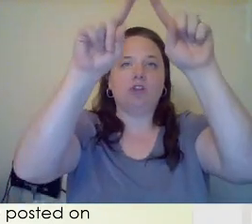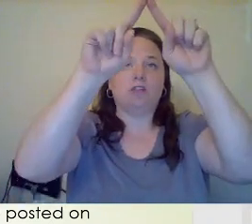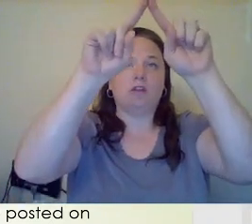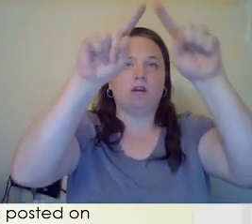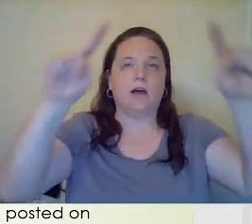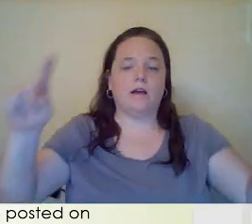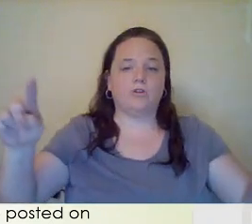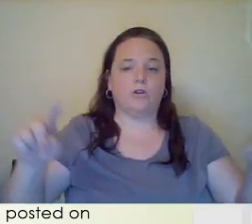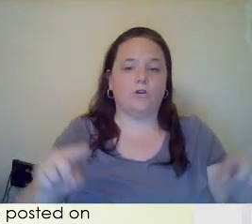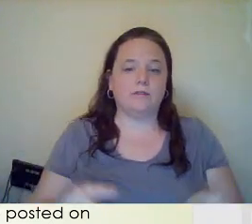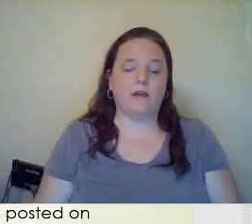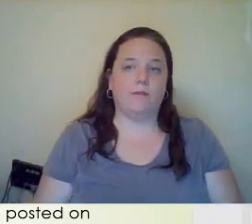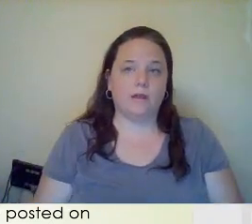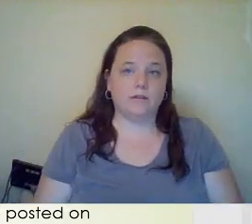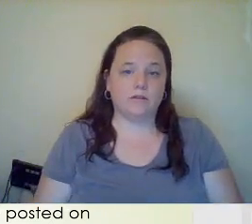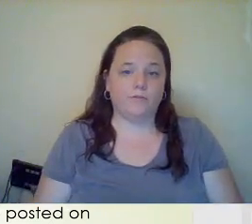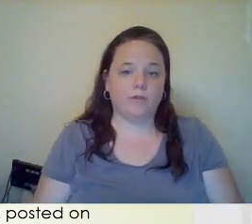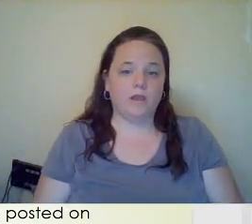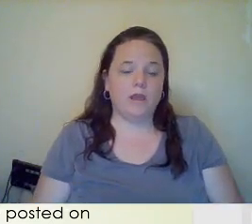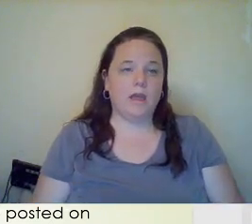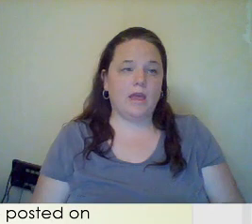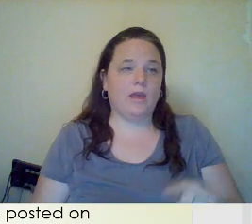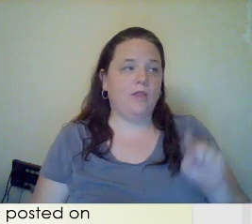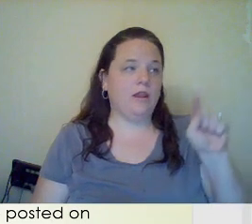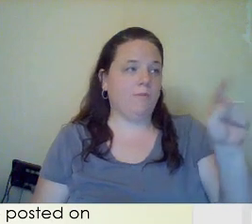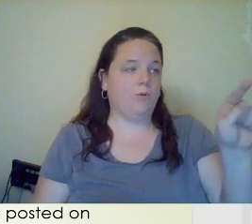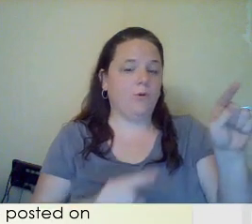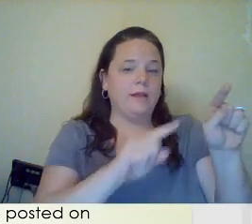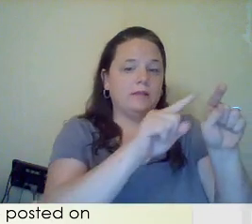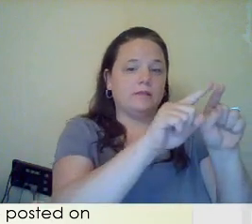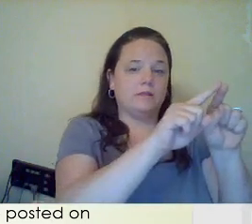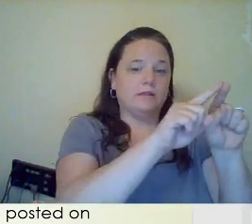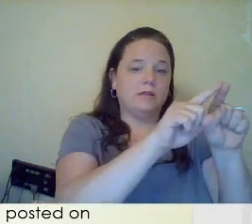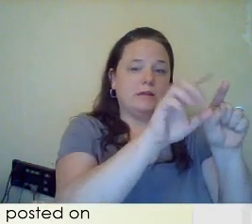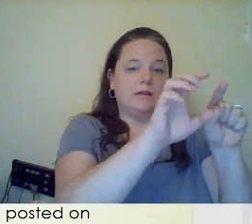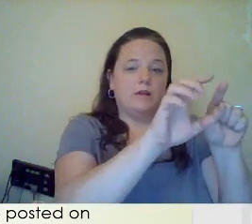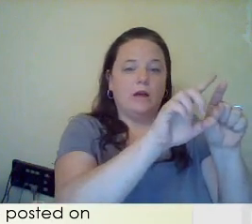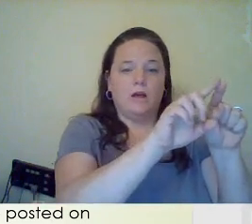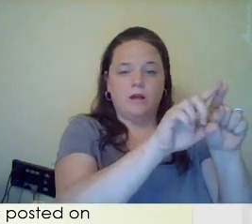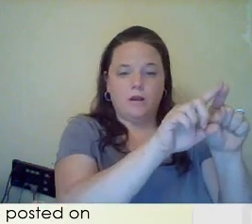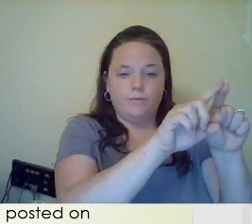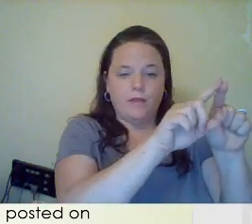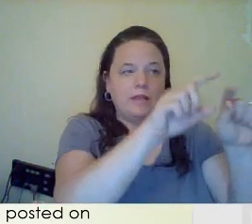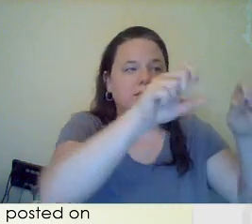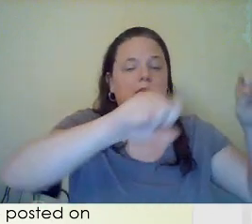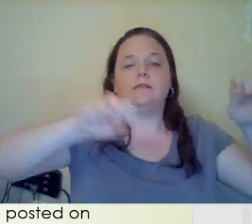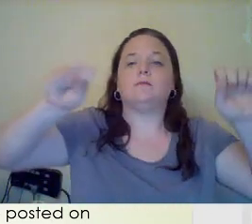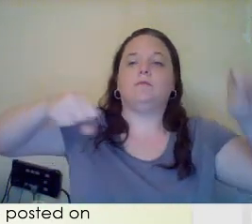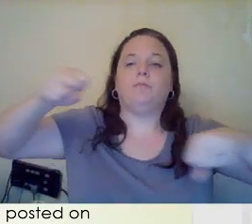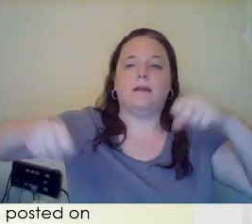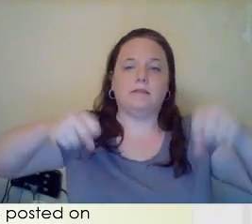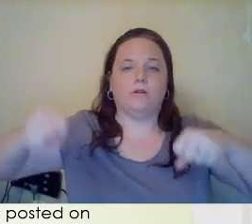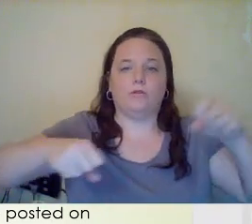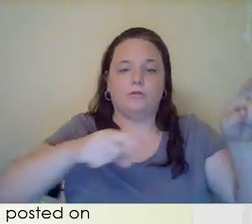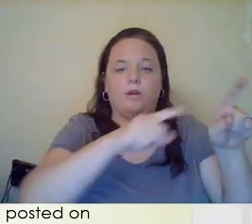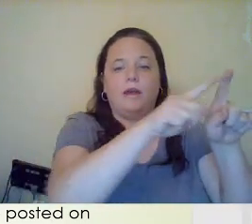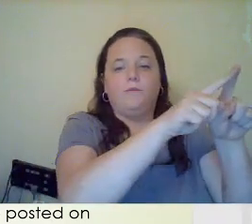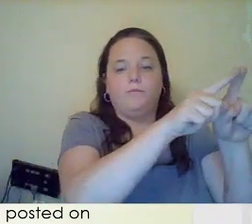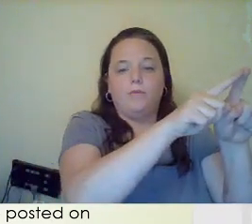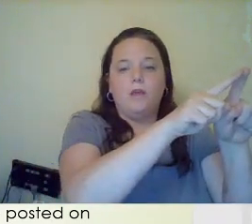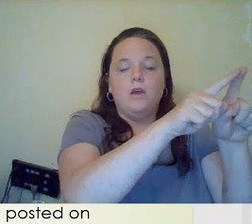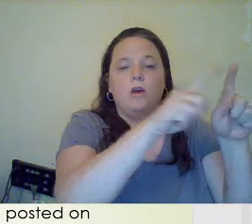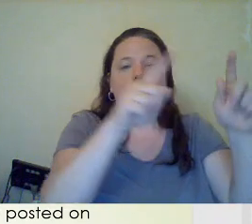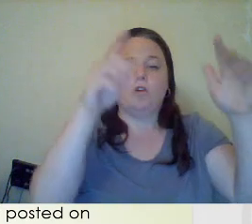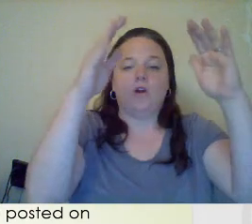video, you should see the guy draw a diamond. And then he points, and he says, bicycle,